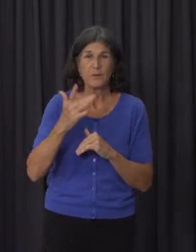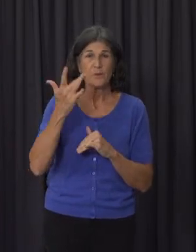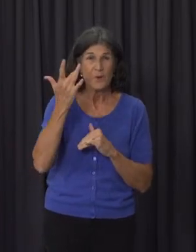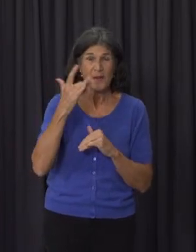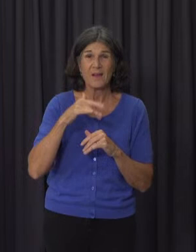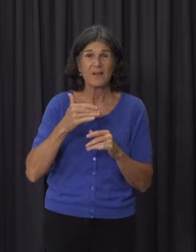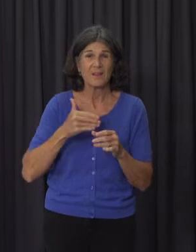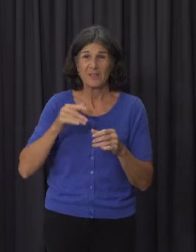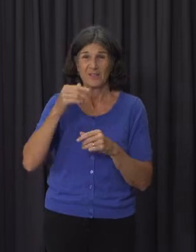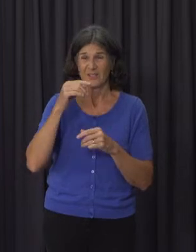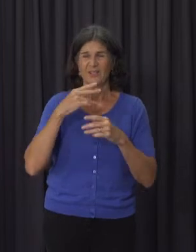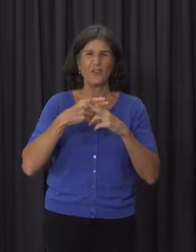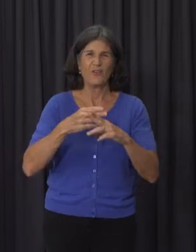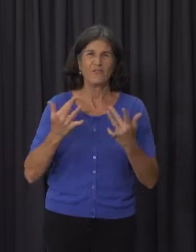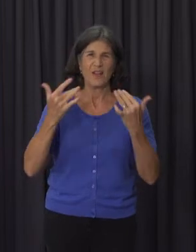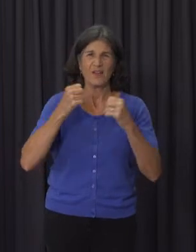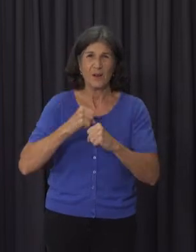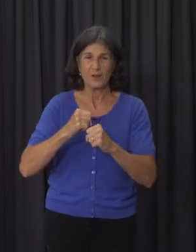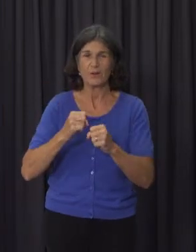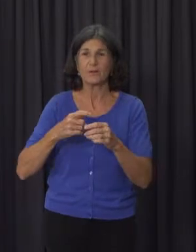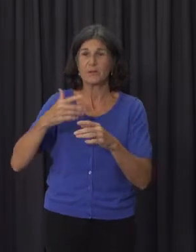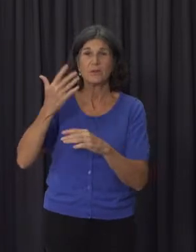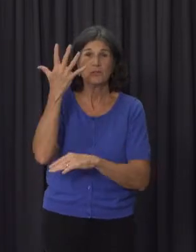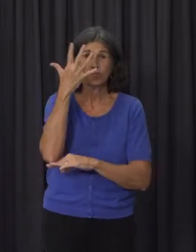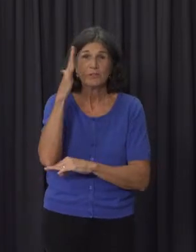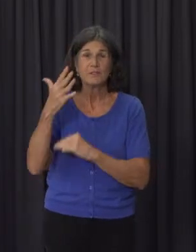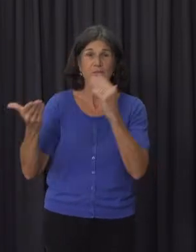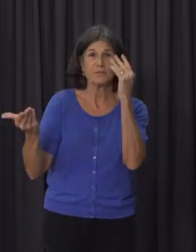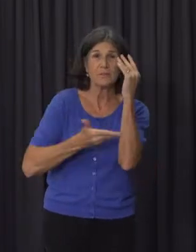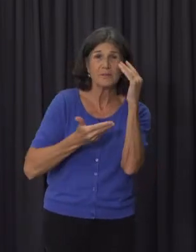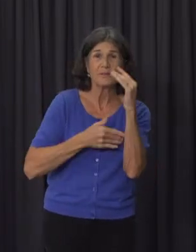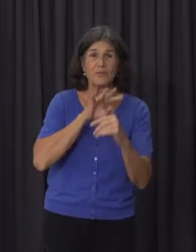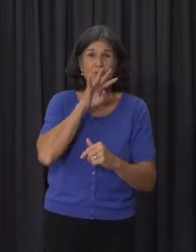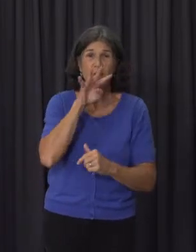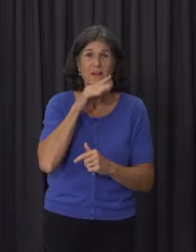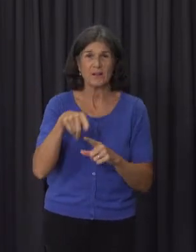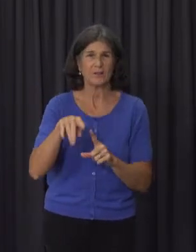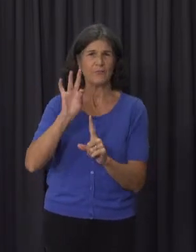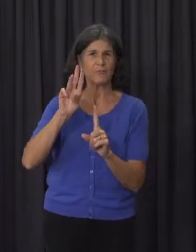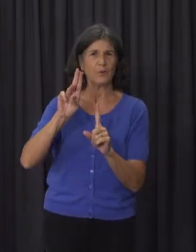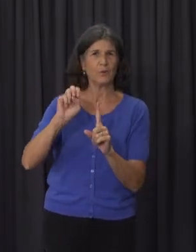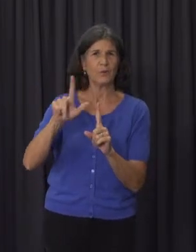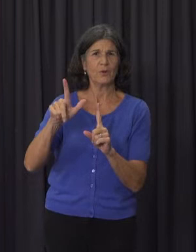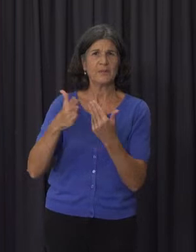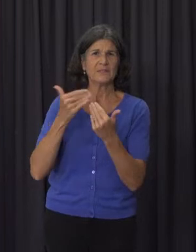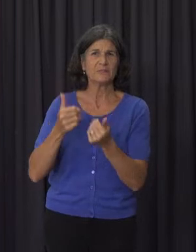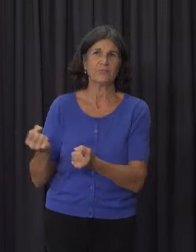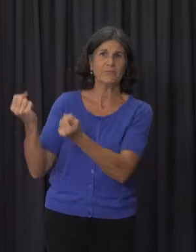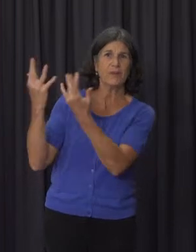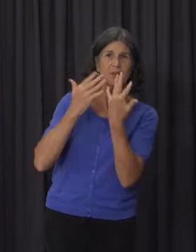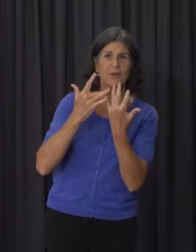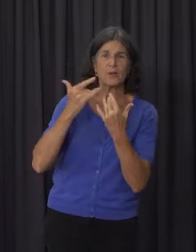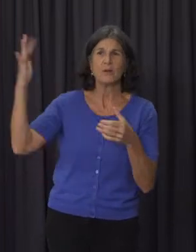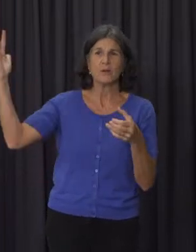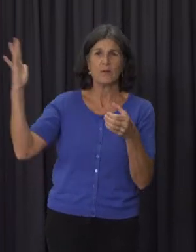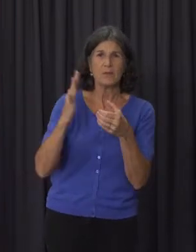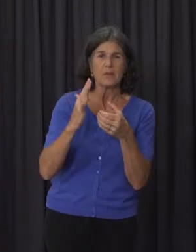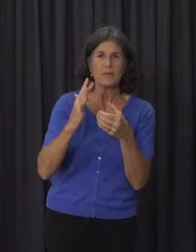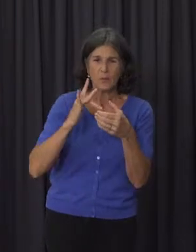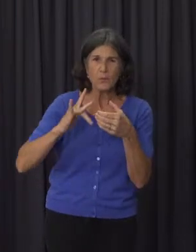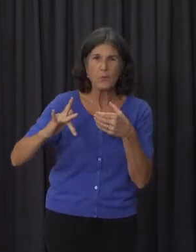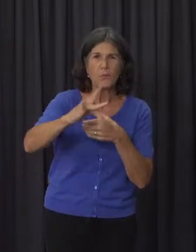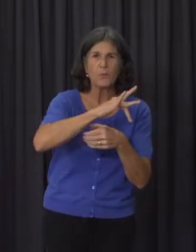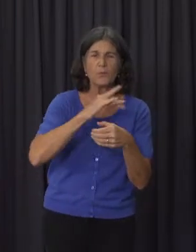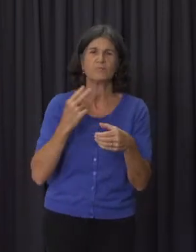to backstop burnouts of flammable fuels. So no defense is perfect, and extreme wildfire